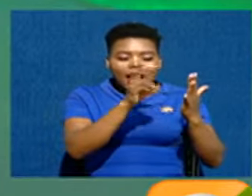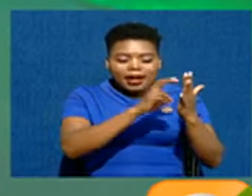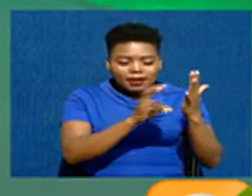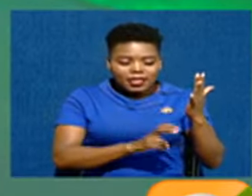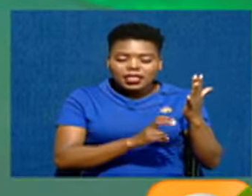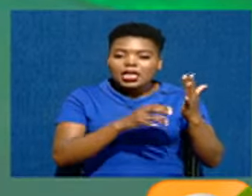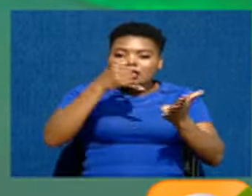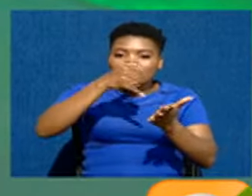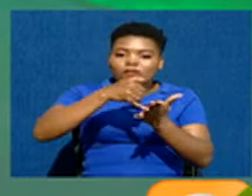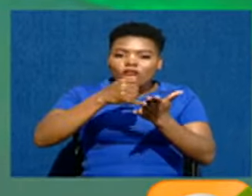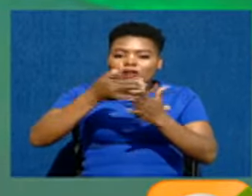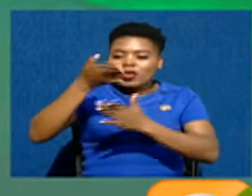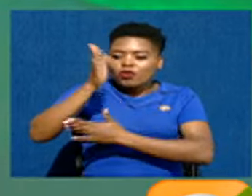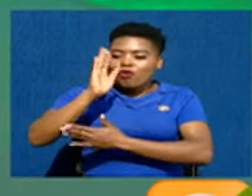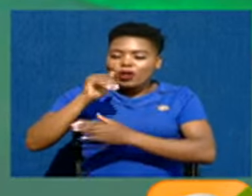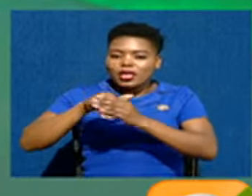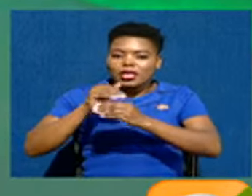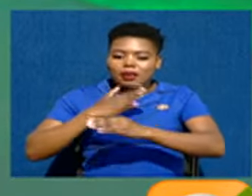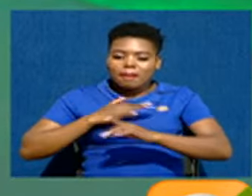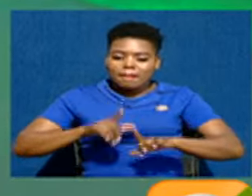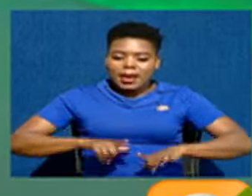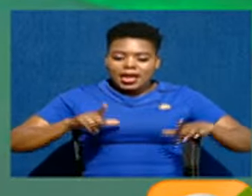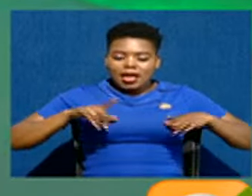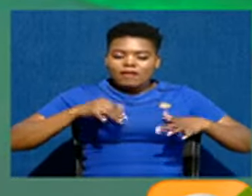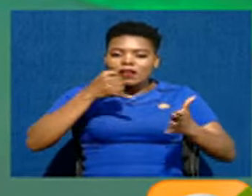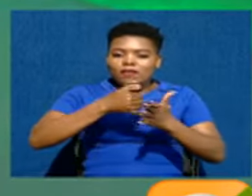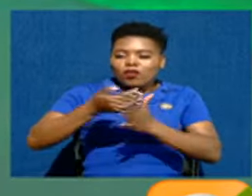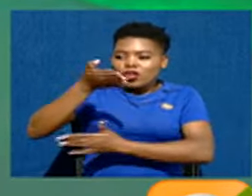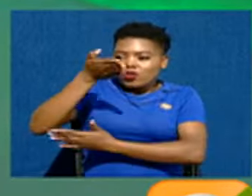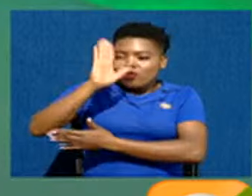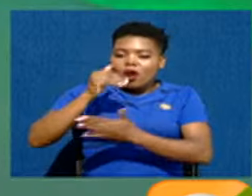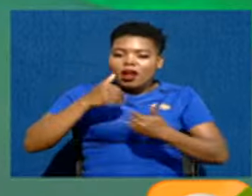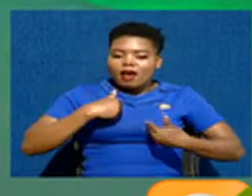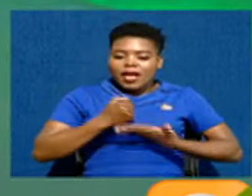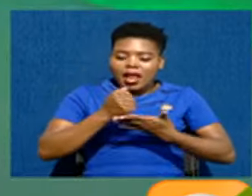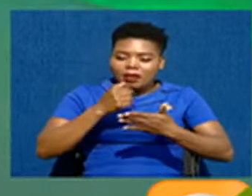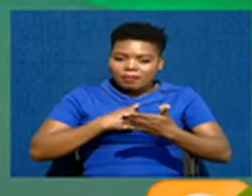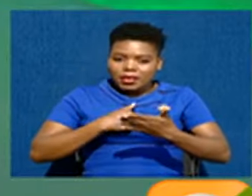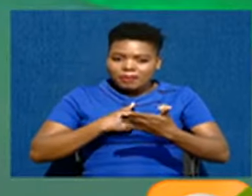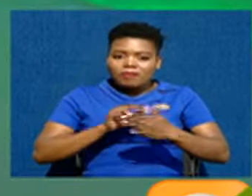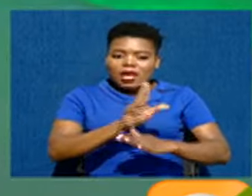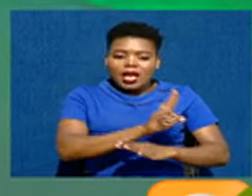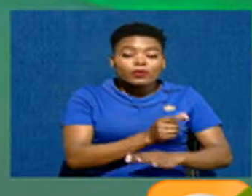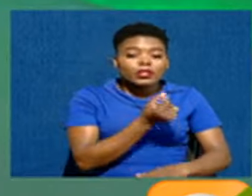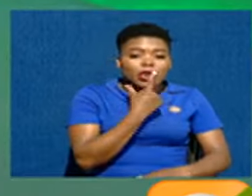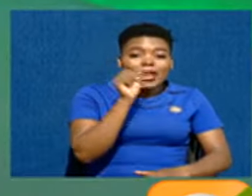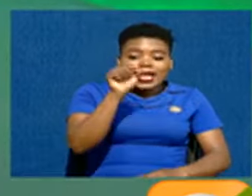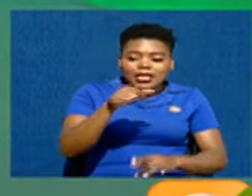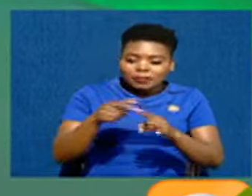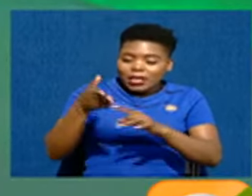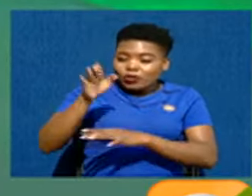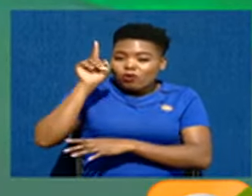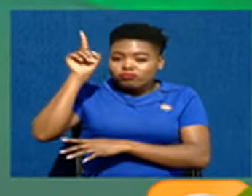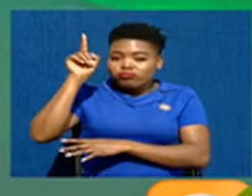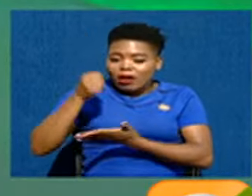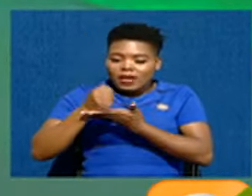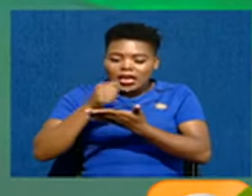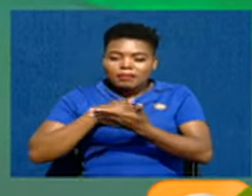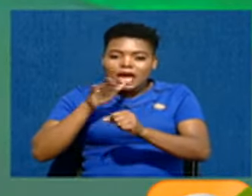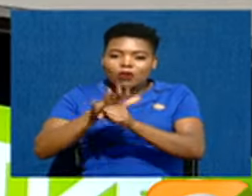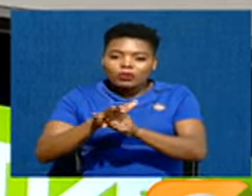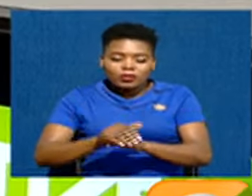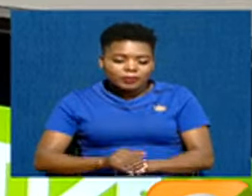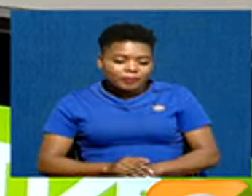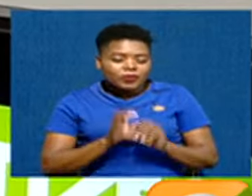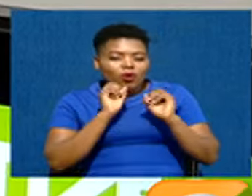in my life, mm-hmm. as involving God has been of great, apart from medication, God has been of great help. You talked about things